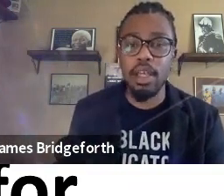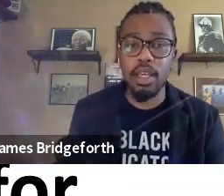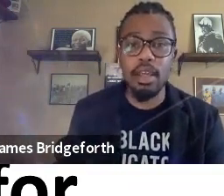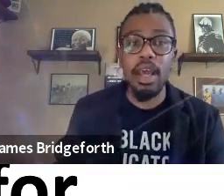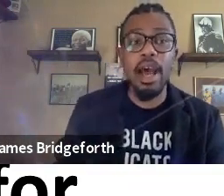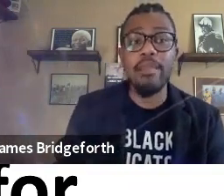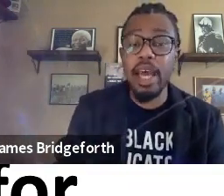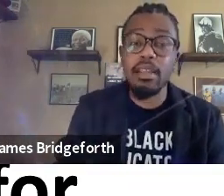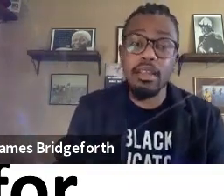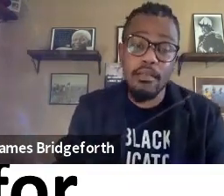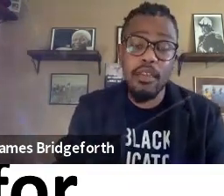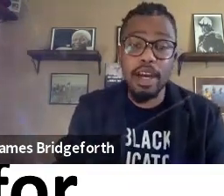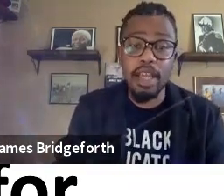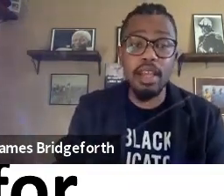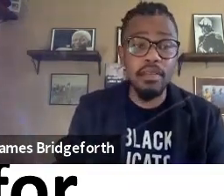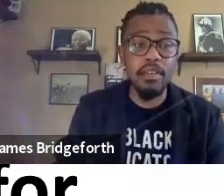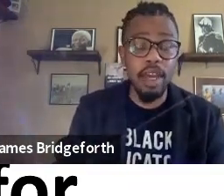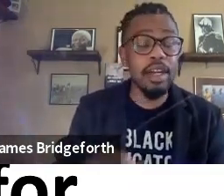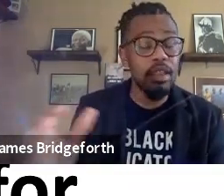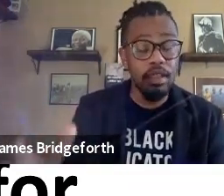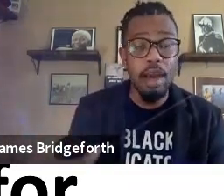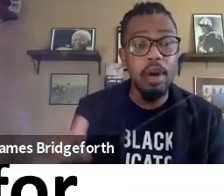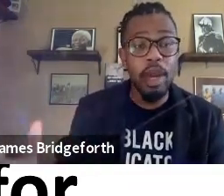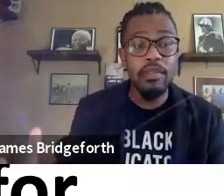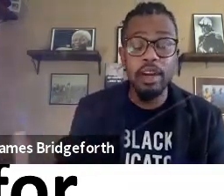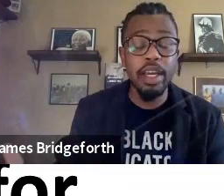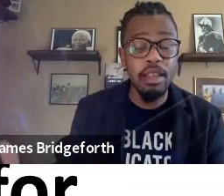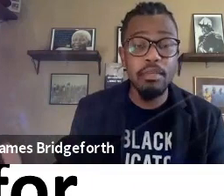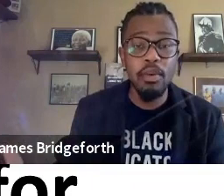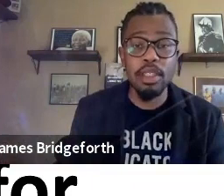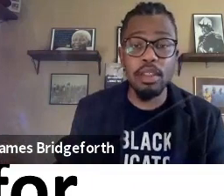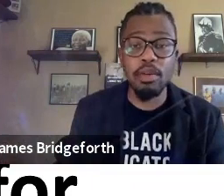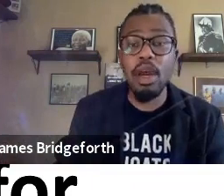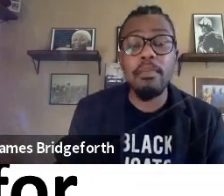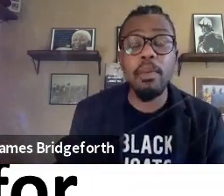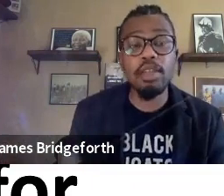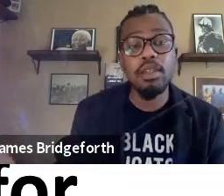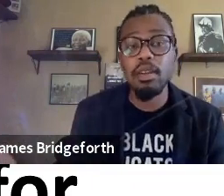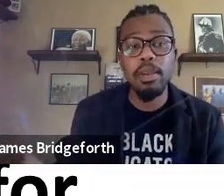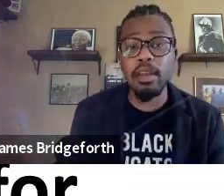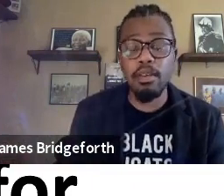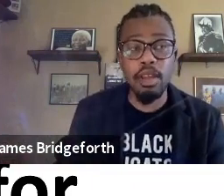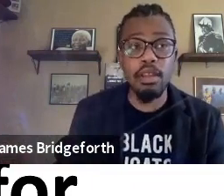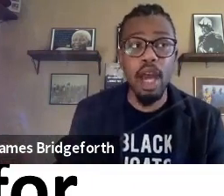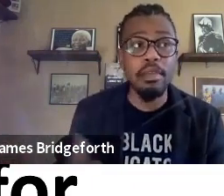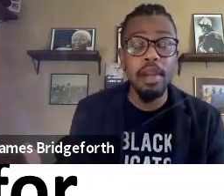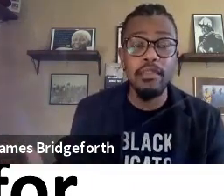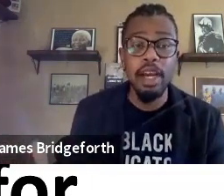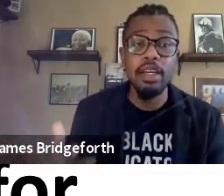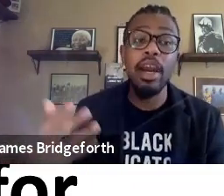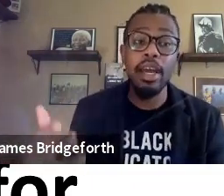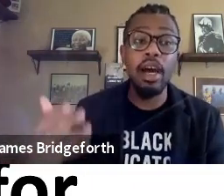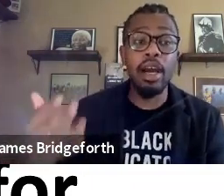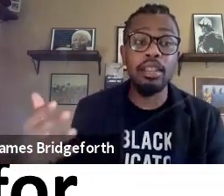or all these things. And that's fair, that's a level of care and that's a way of caring and that's important too. But we also know that Black students and